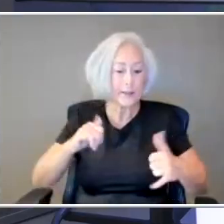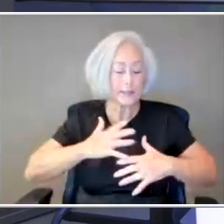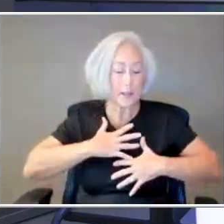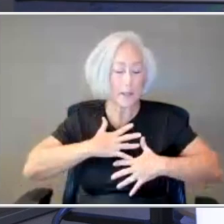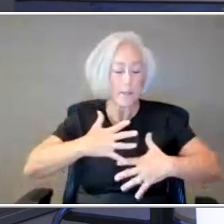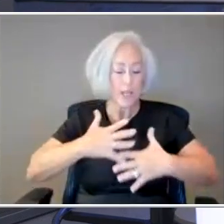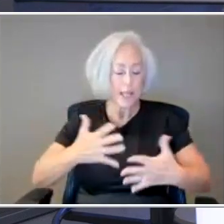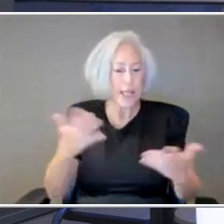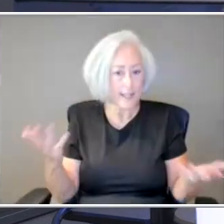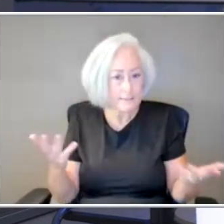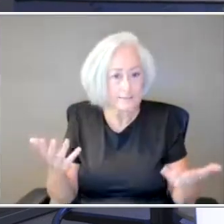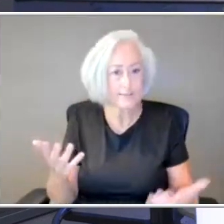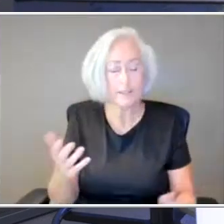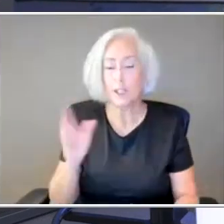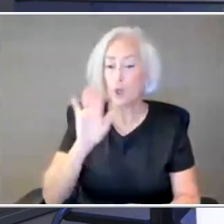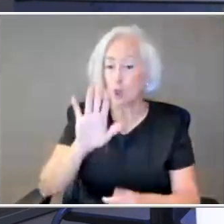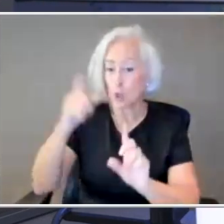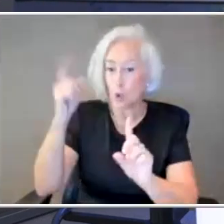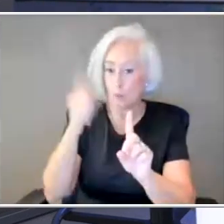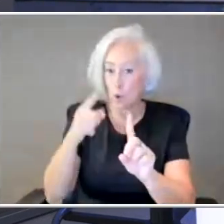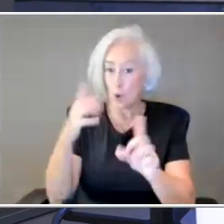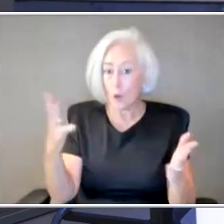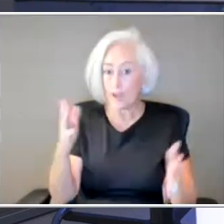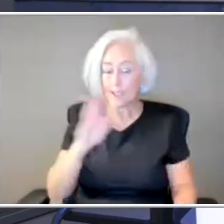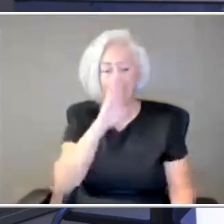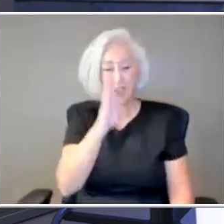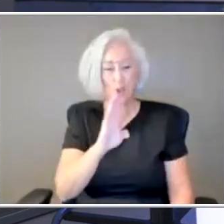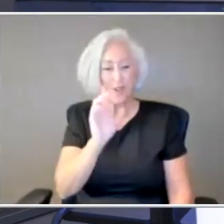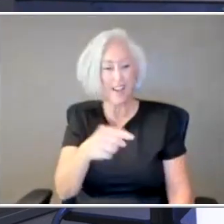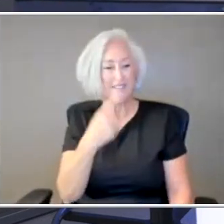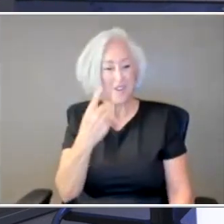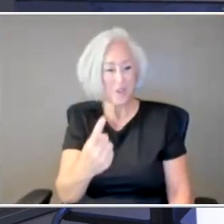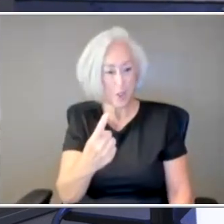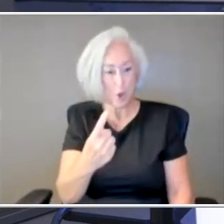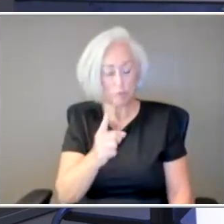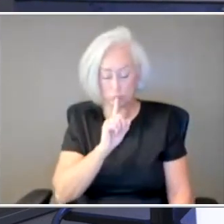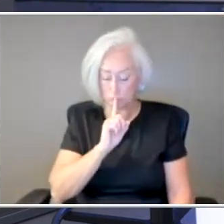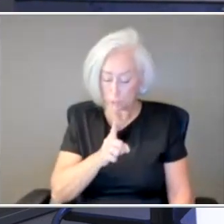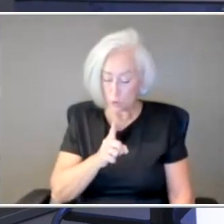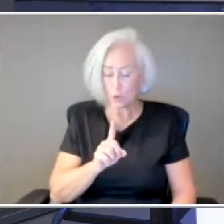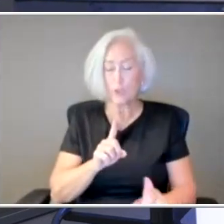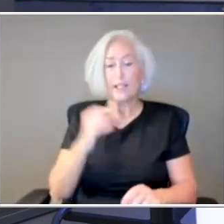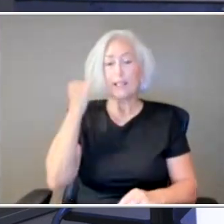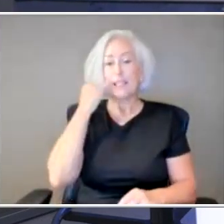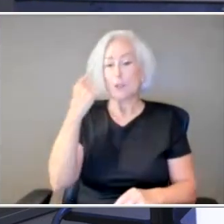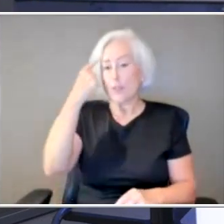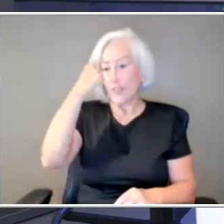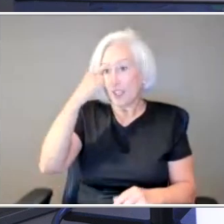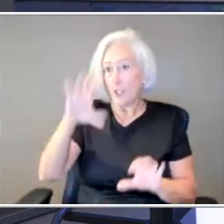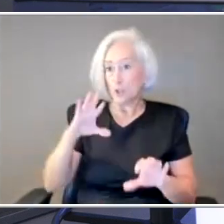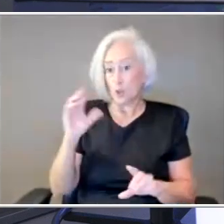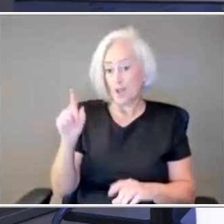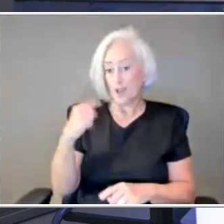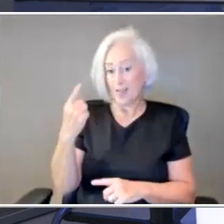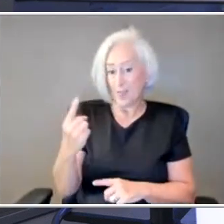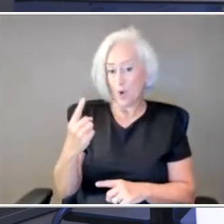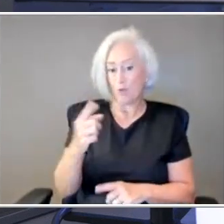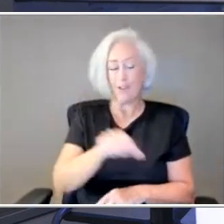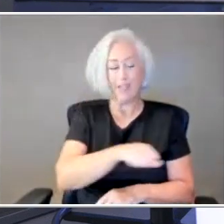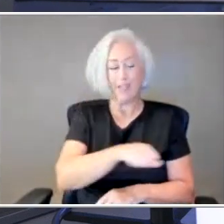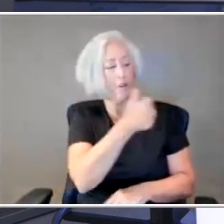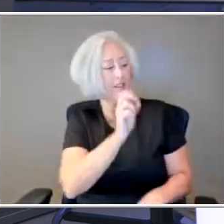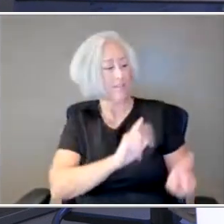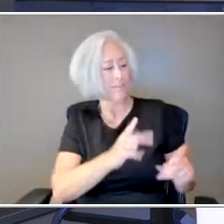though is that you're never alone, as they say, but Yeah. It's true. When you think you're doing something alone, there's people out there who really want to help. You just have to really